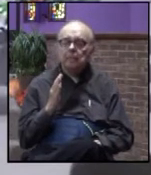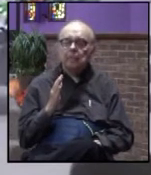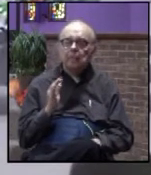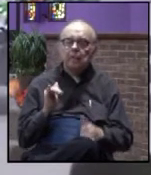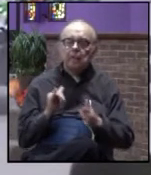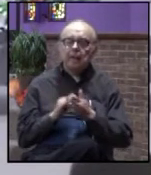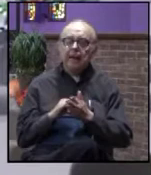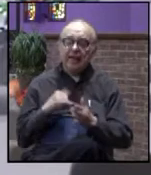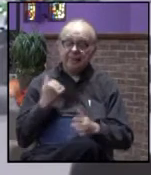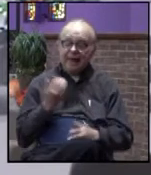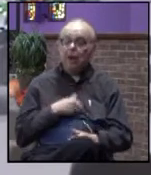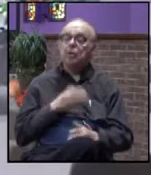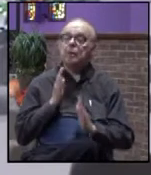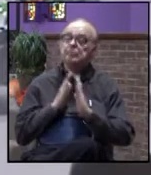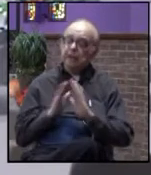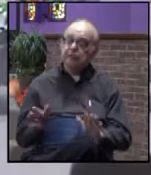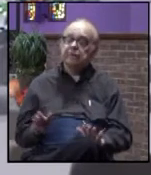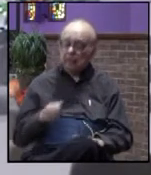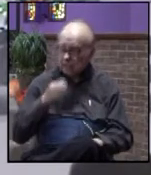That's our peace.